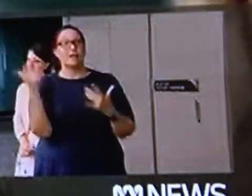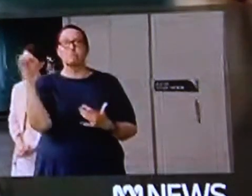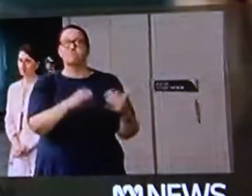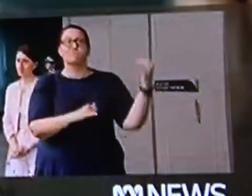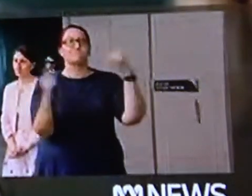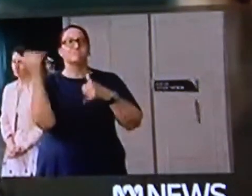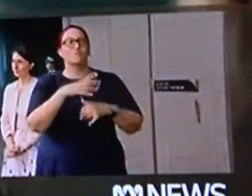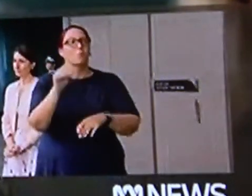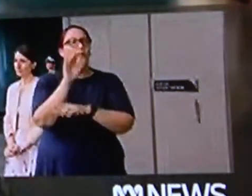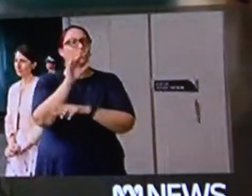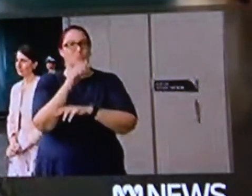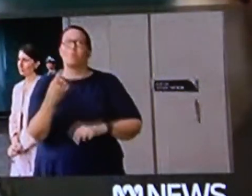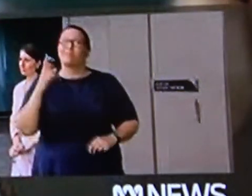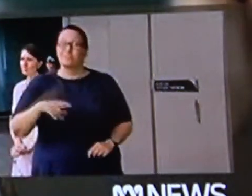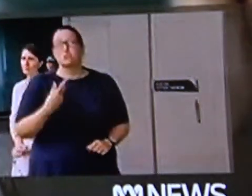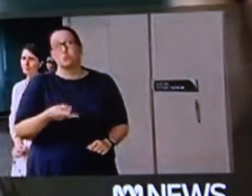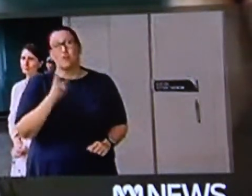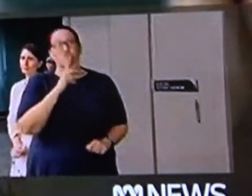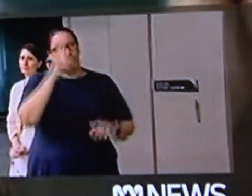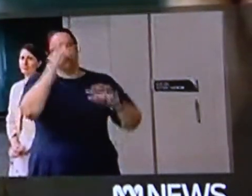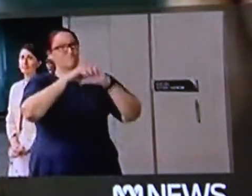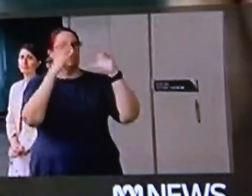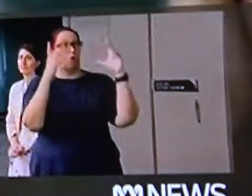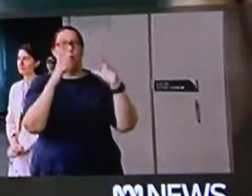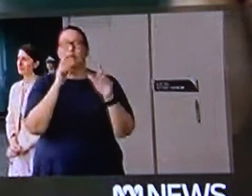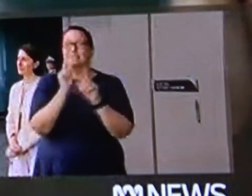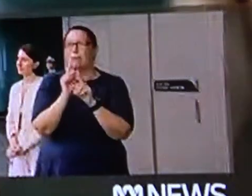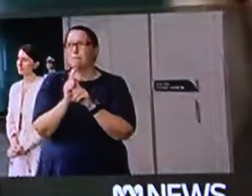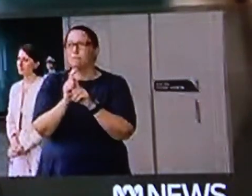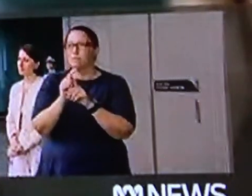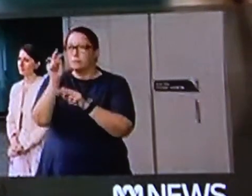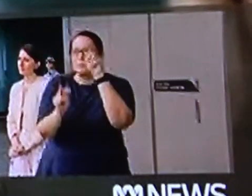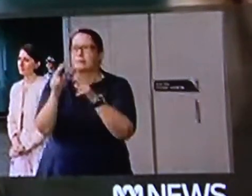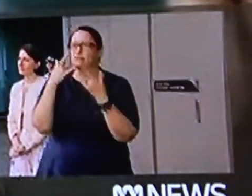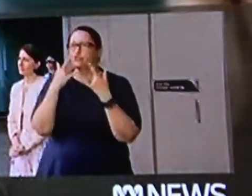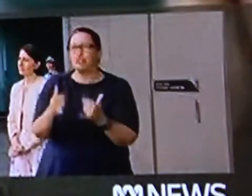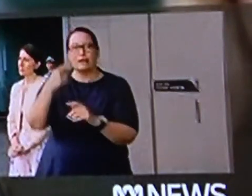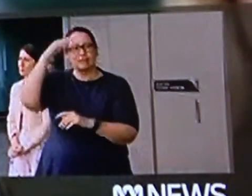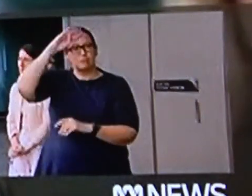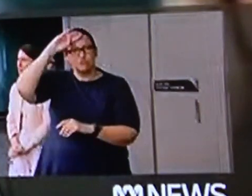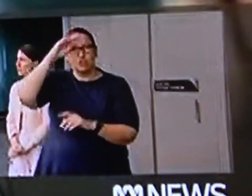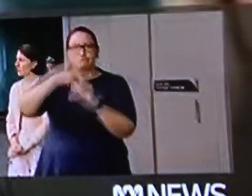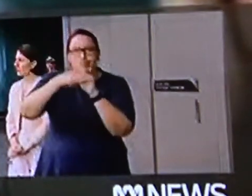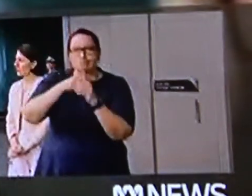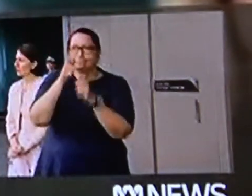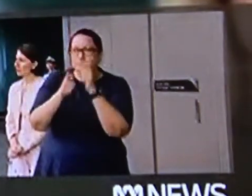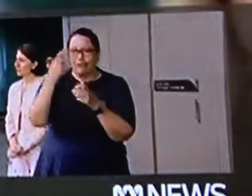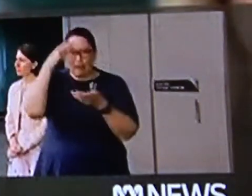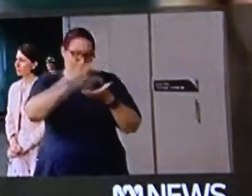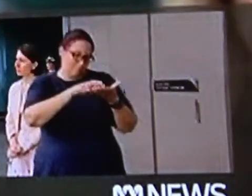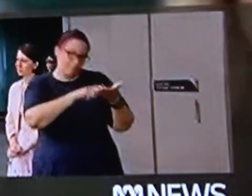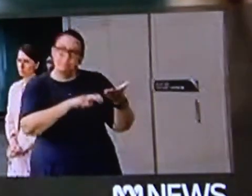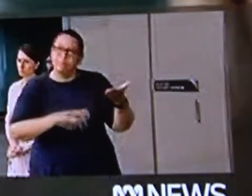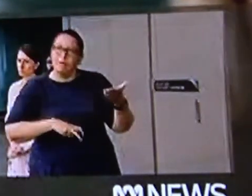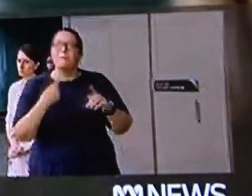be processed in the same way with the highest level of care, but at the end of the day protecting the individuals but protecting